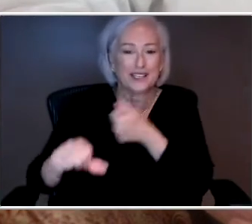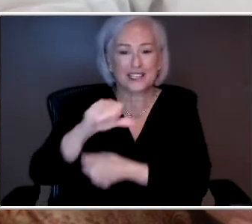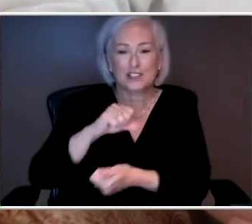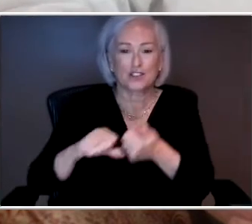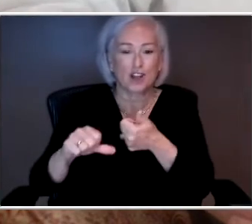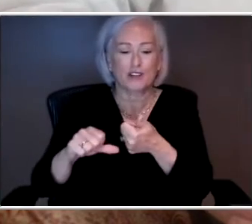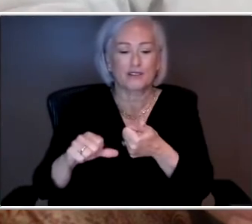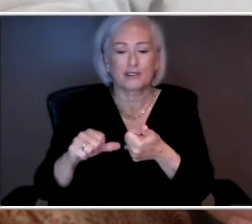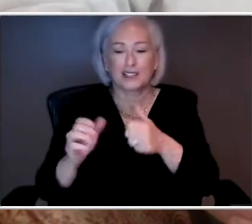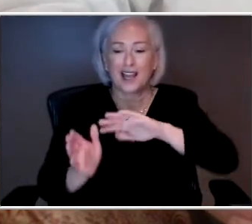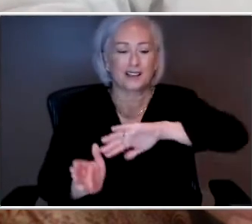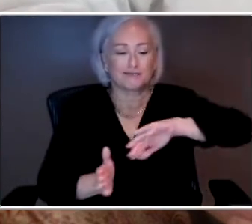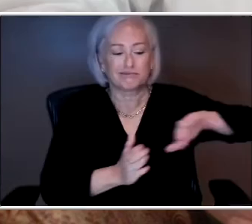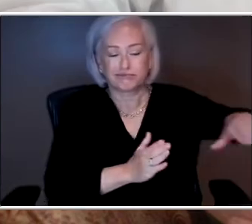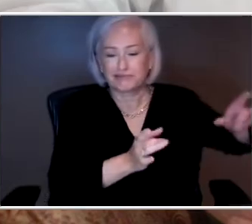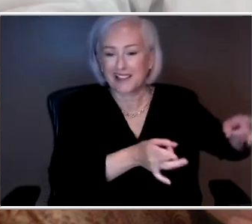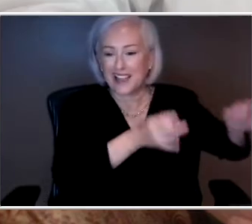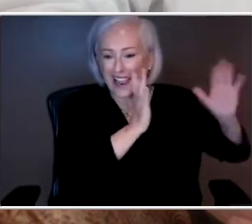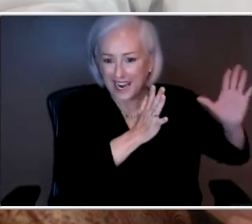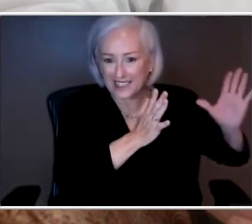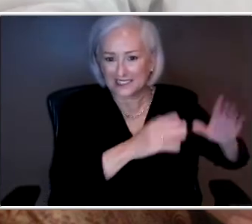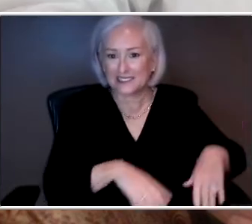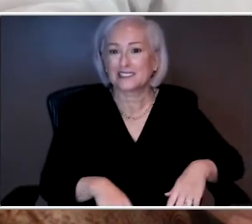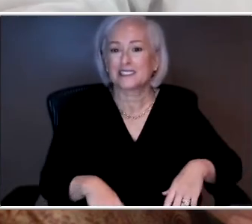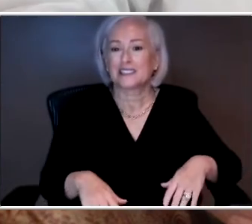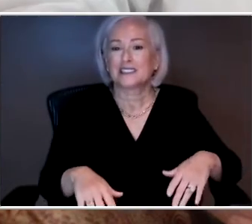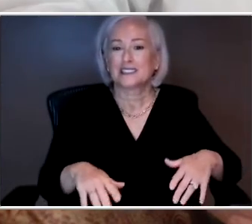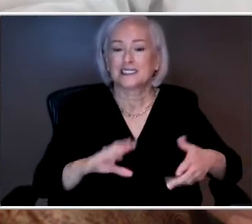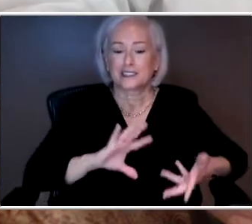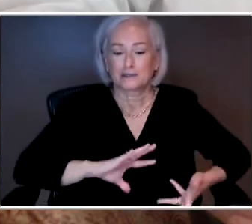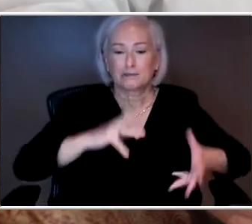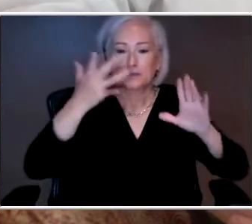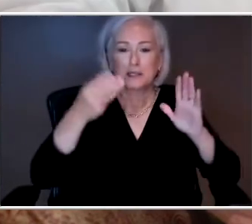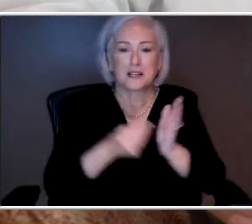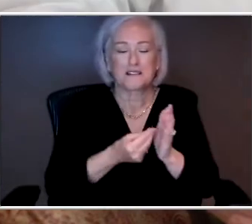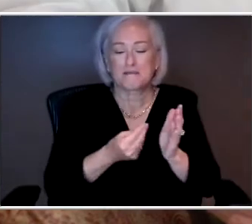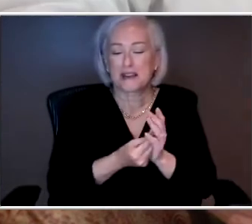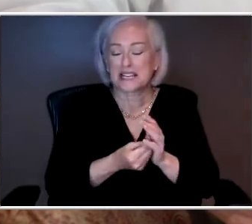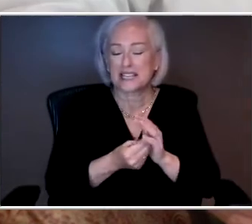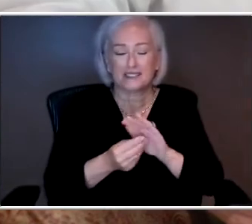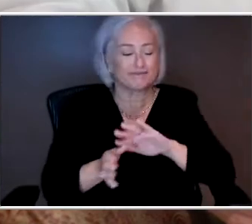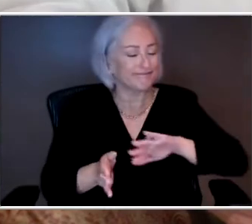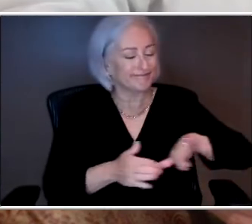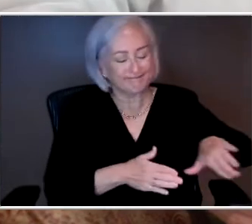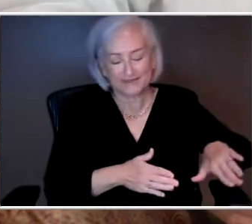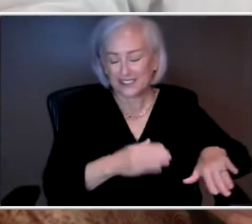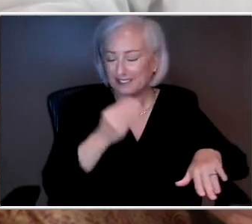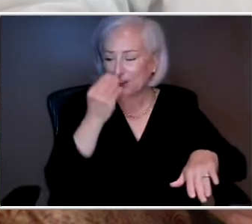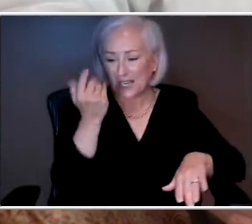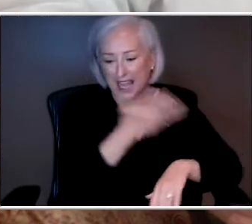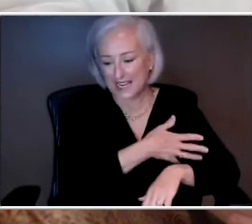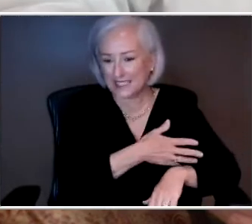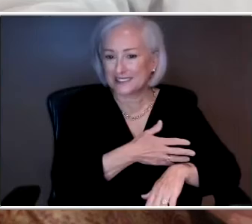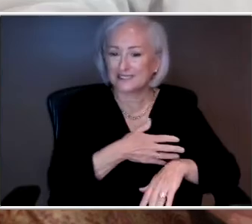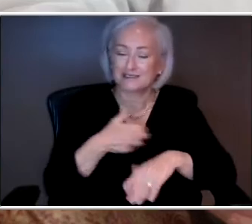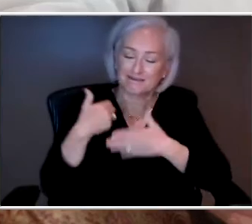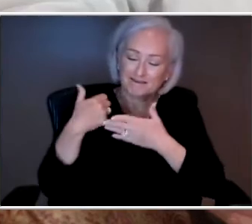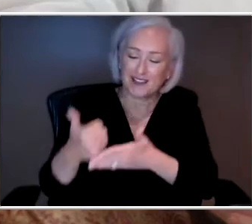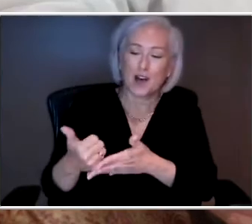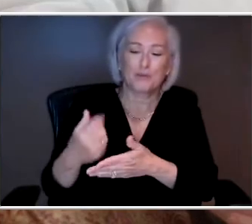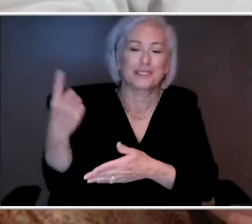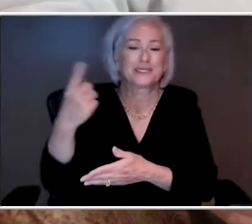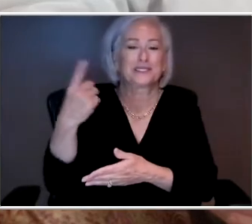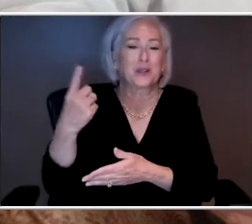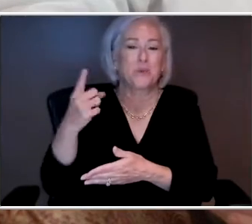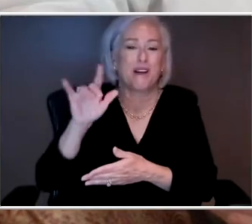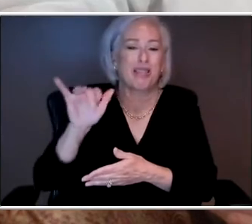the corruption of money and all that. Just help somebody live. In a few years, I went through. I